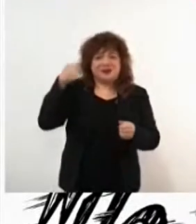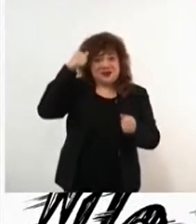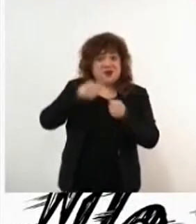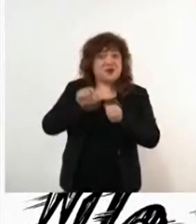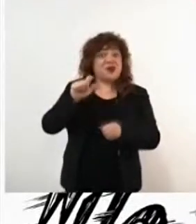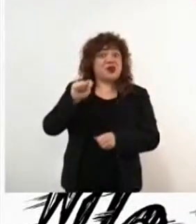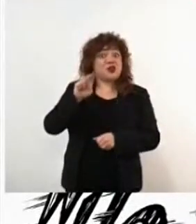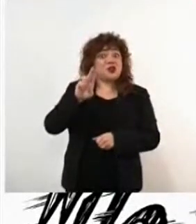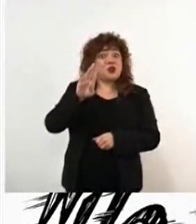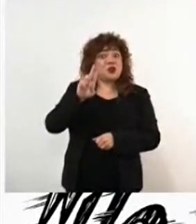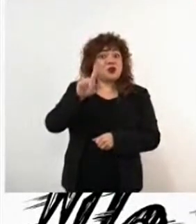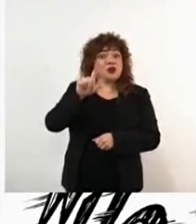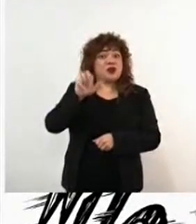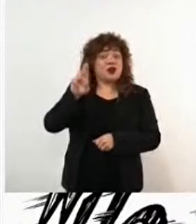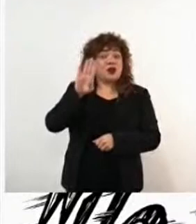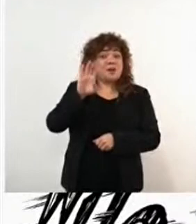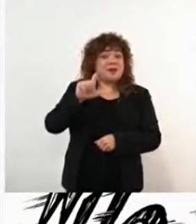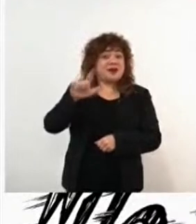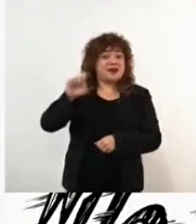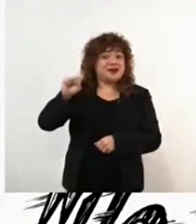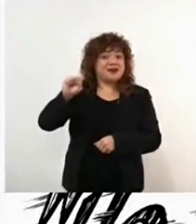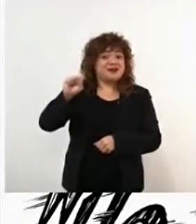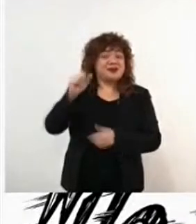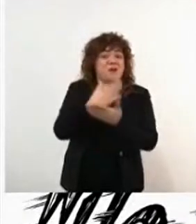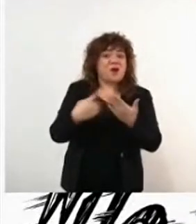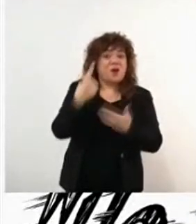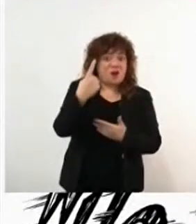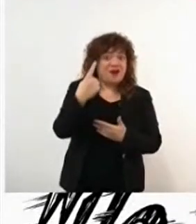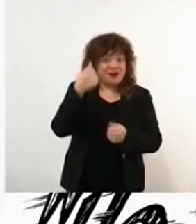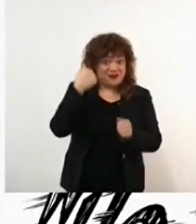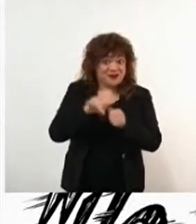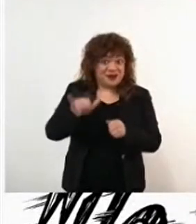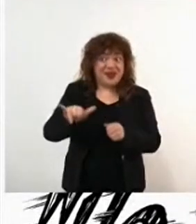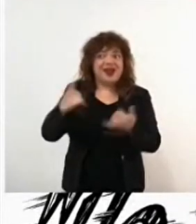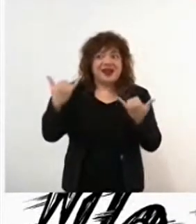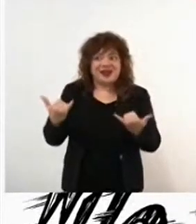Part 1. How are you feeling after just watching Cosmic Girl take off?